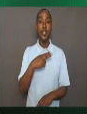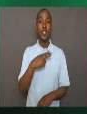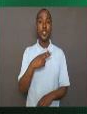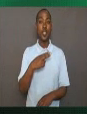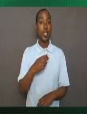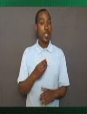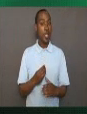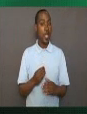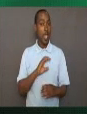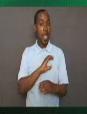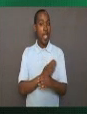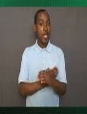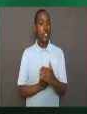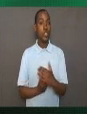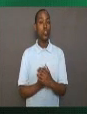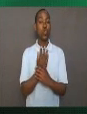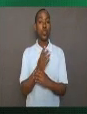a source of energy.